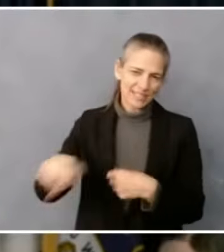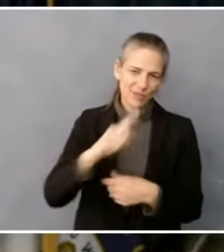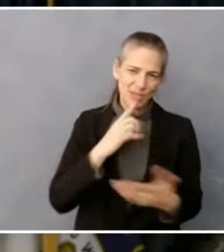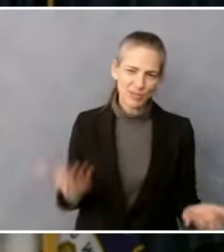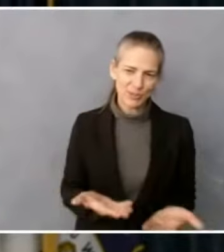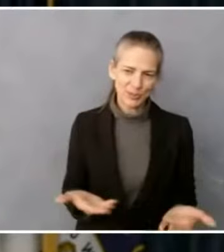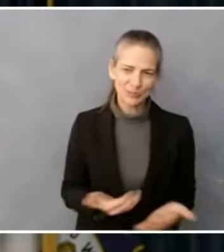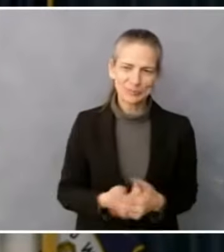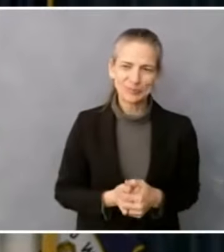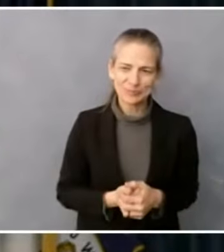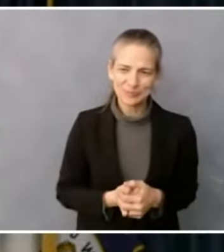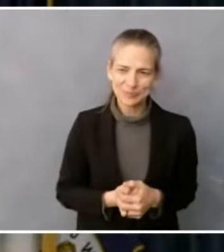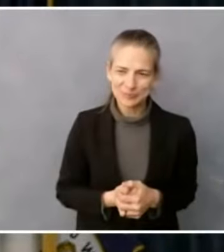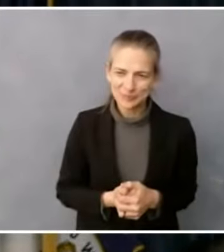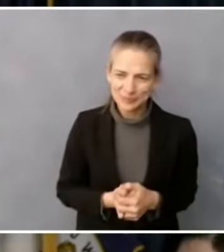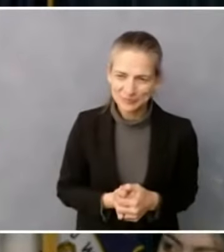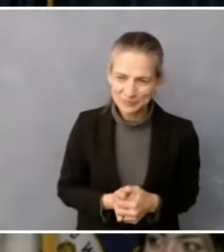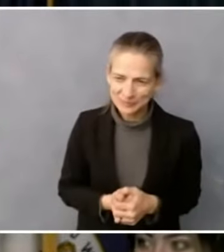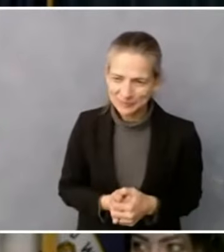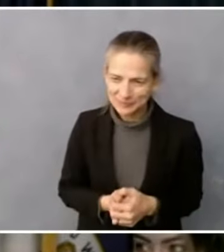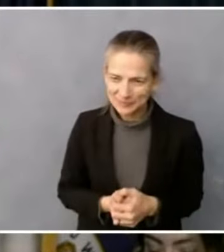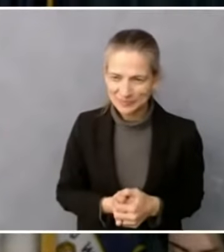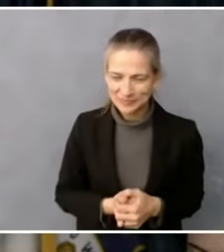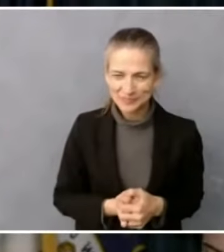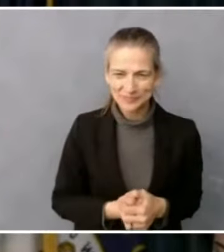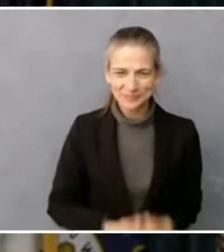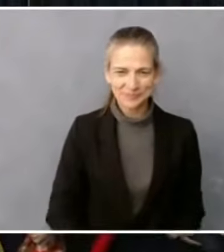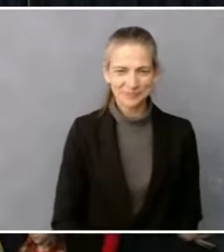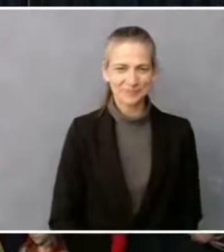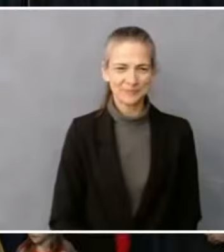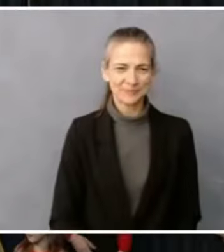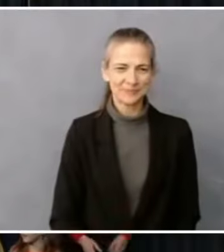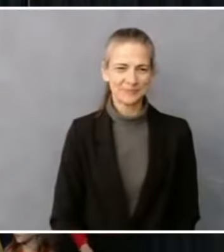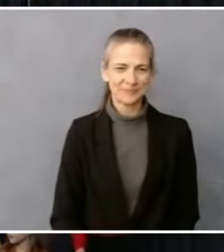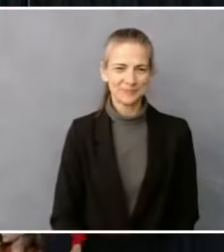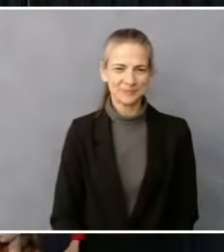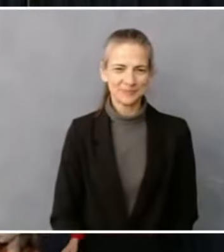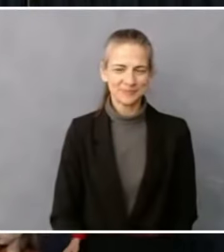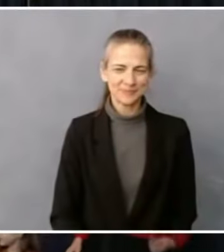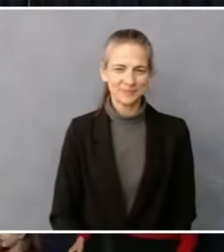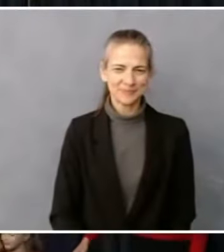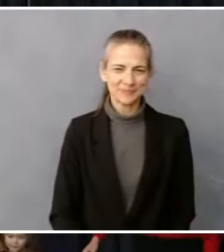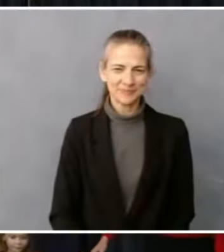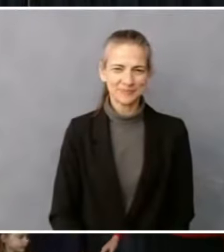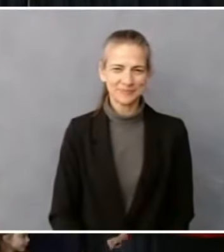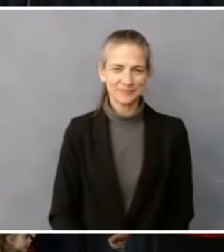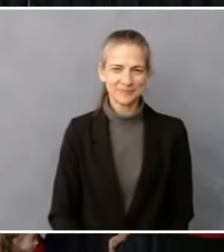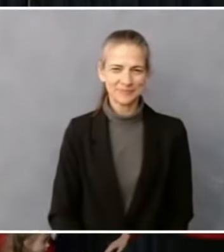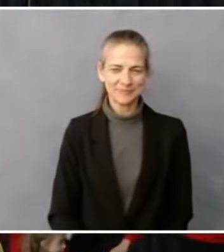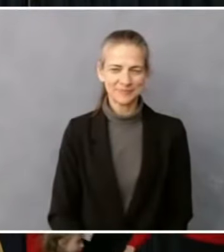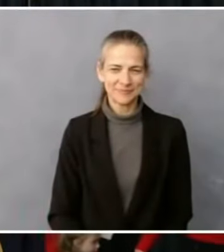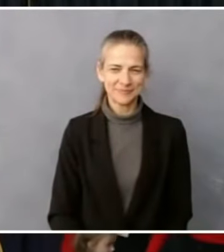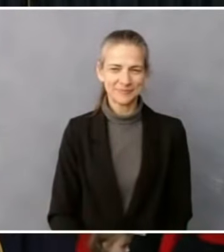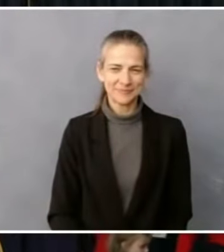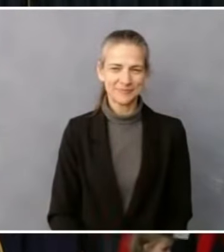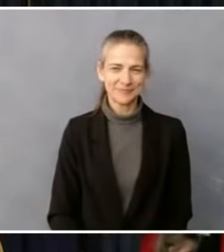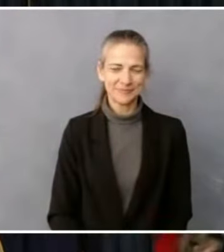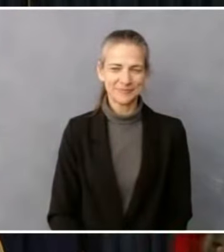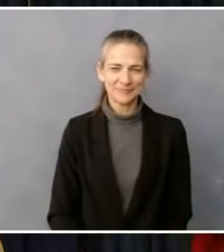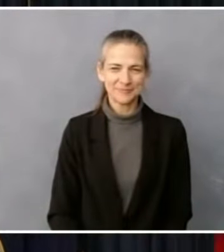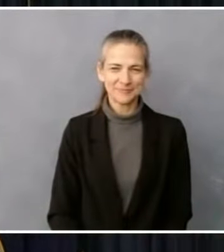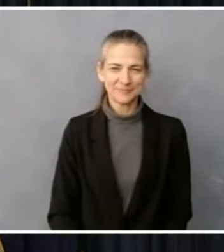Thank you all. Thank you. Thank you. We appreciate All right. Thanks for helping out. Been fun? Thank you. All right.